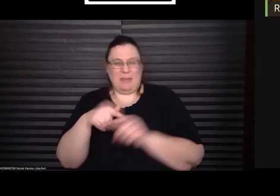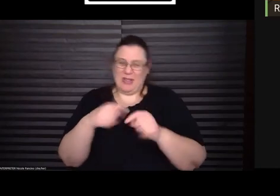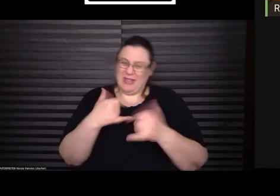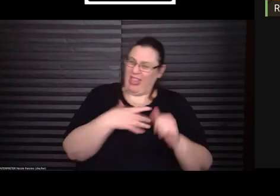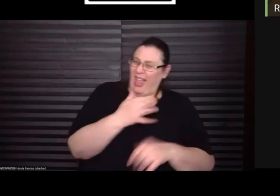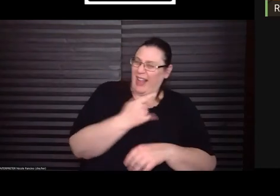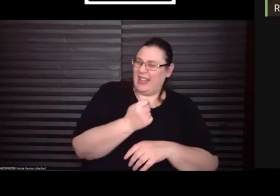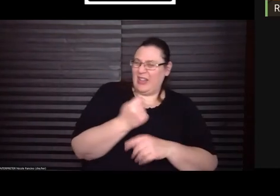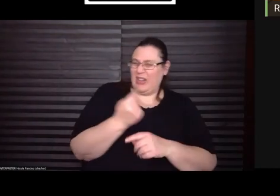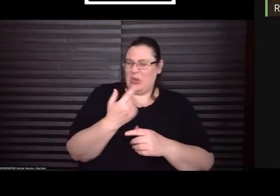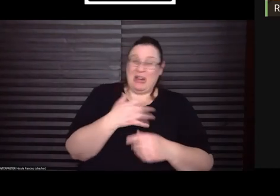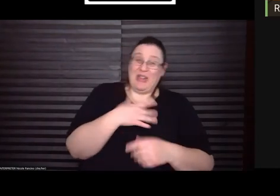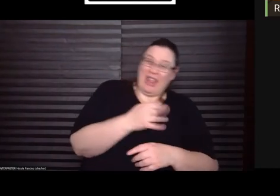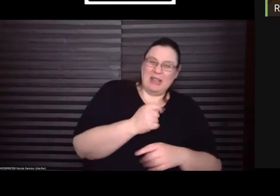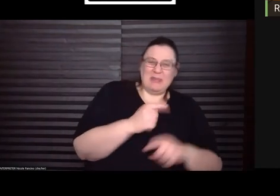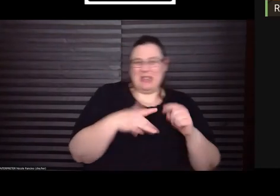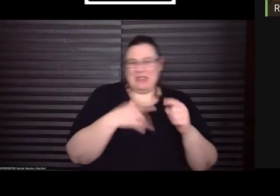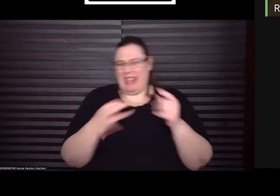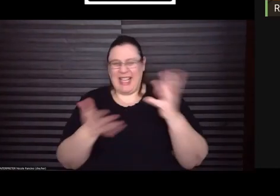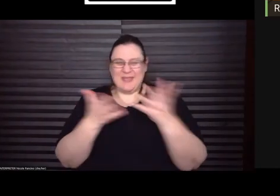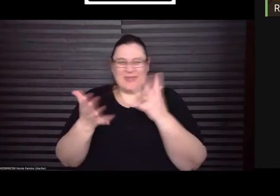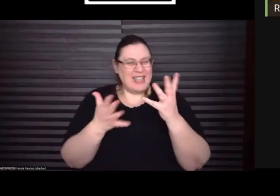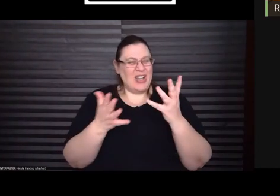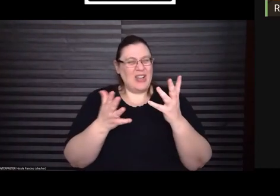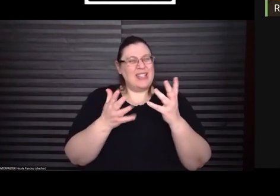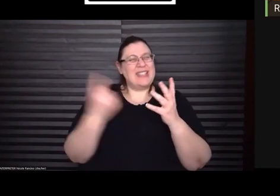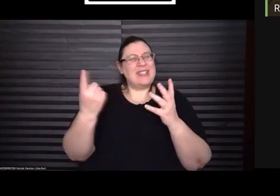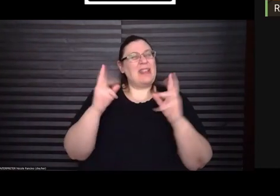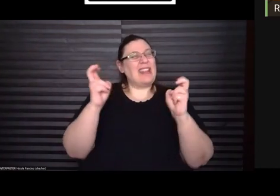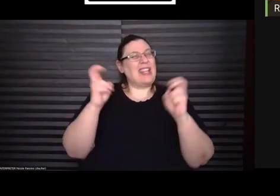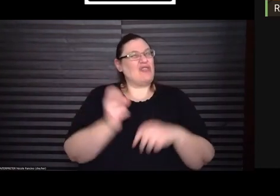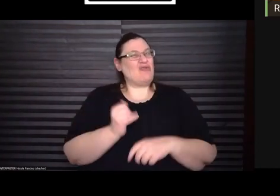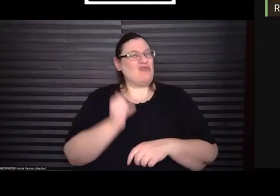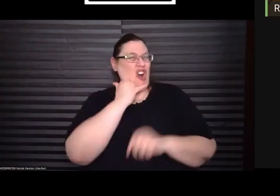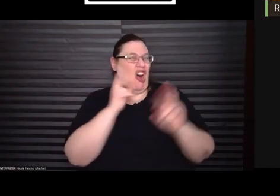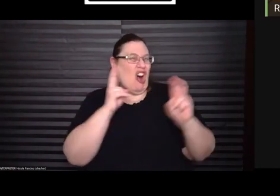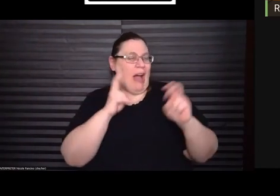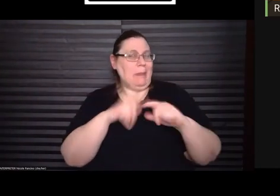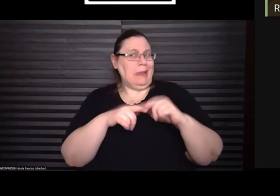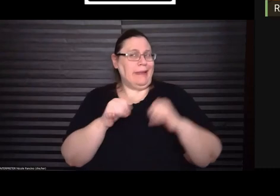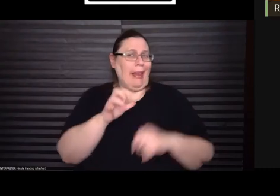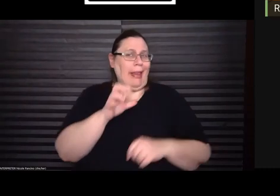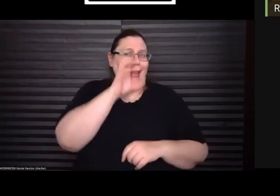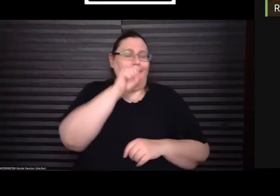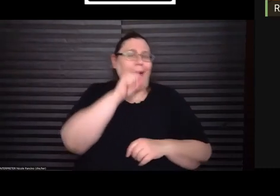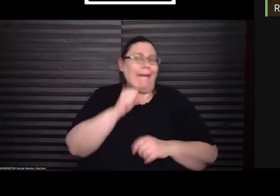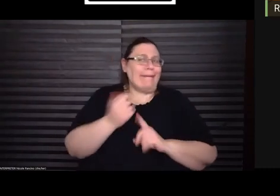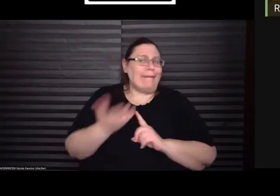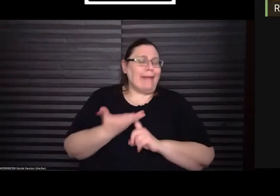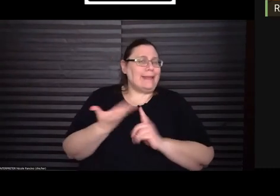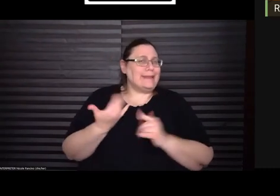unlikable, sort of all of those things and kind of obviously wrong, but somehow compelling or convincing.